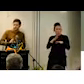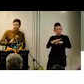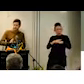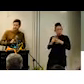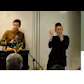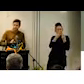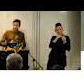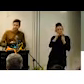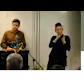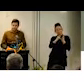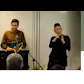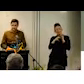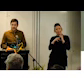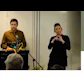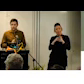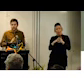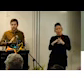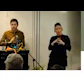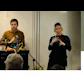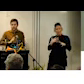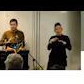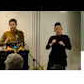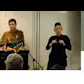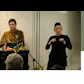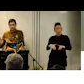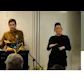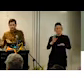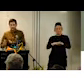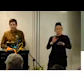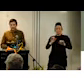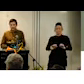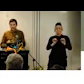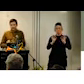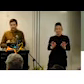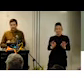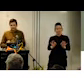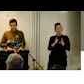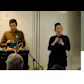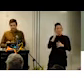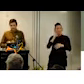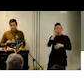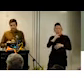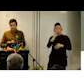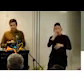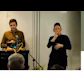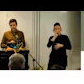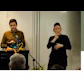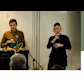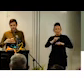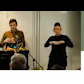time, just before the peak of the wave. And as we get older, the timing gets later and later. And as